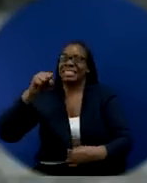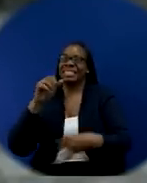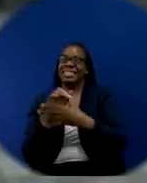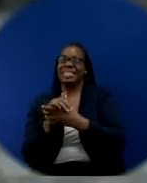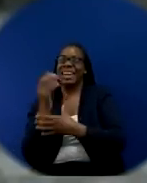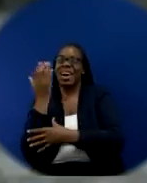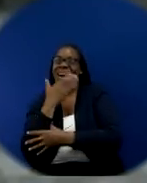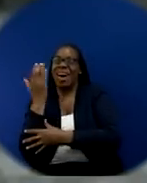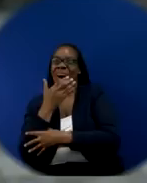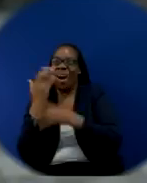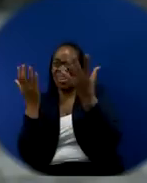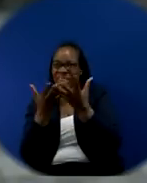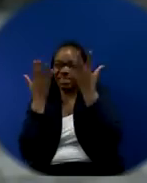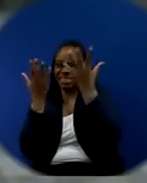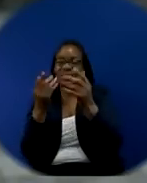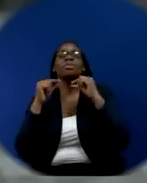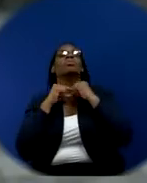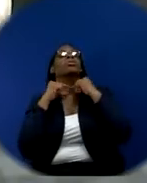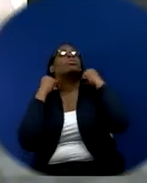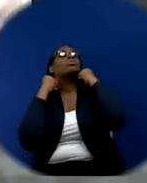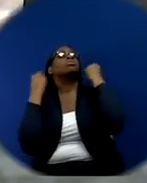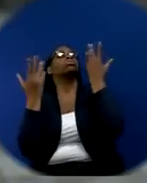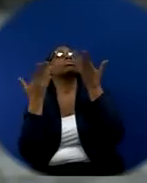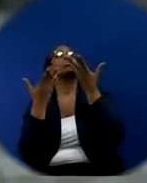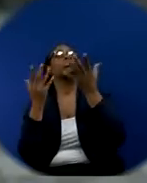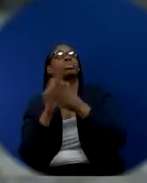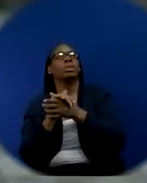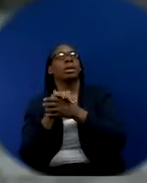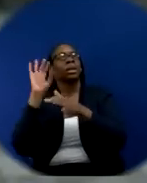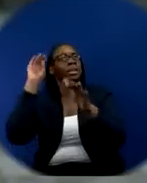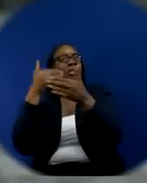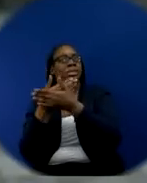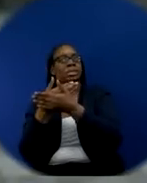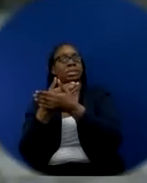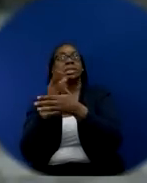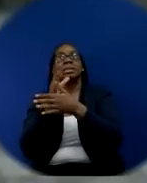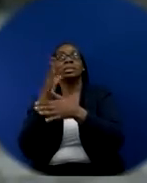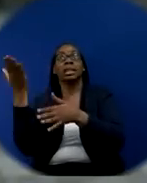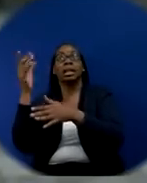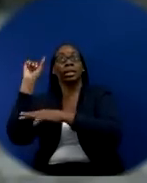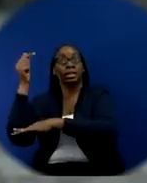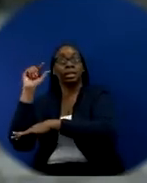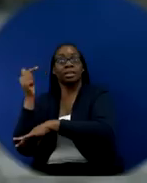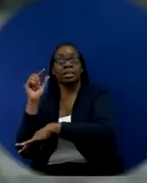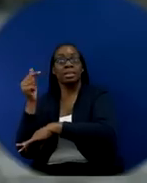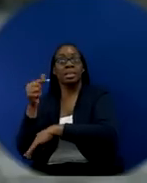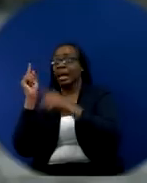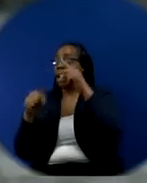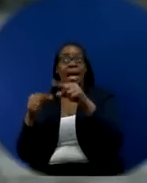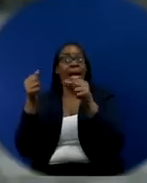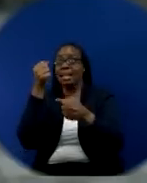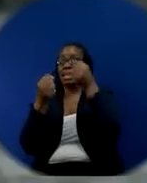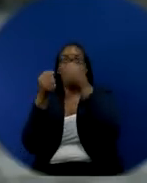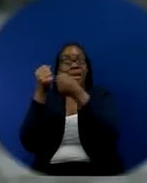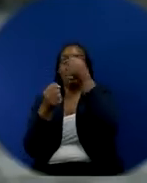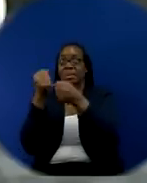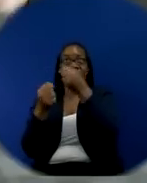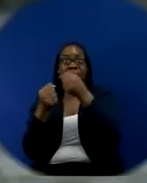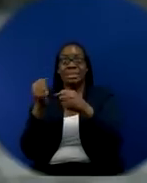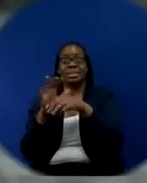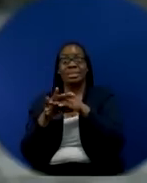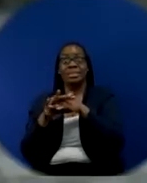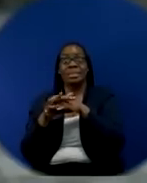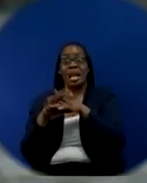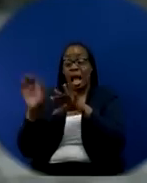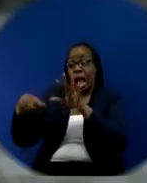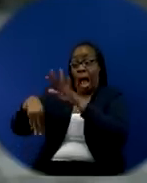On his way to church with his collar around his neck, and my son said, Daddy, the light is green. I said, boy, I can't move this car until I get this man something. I